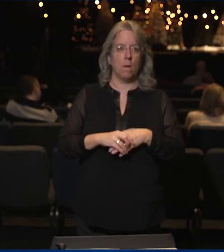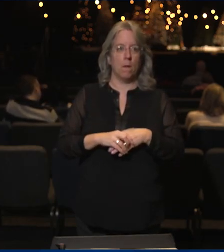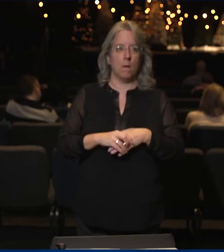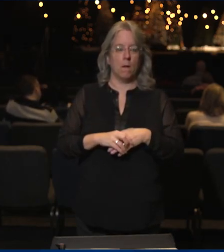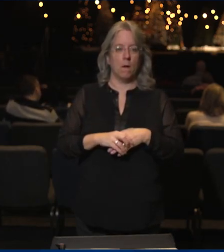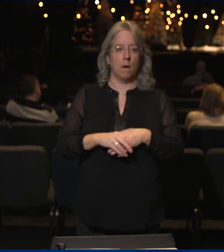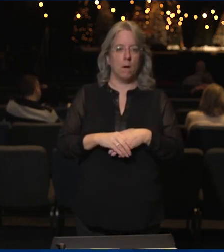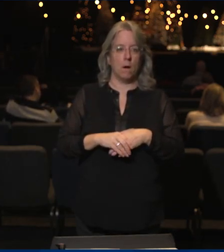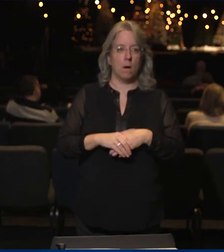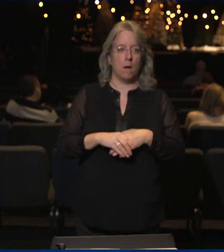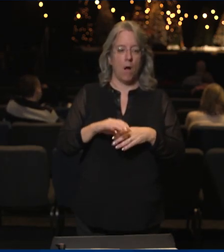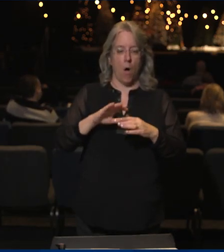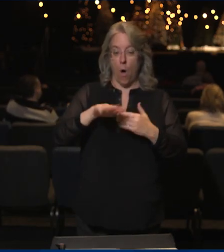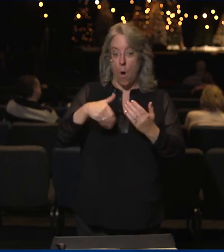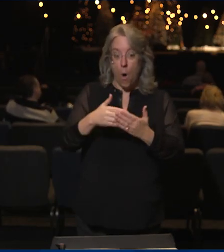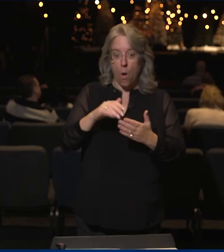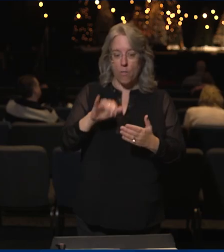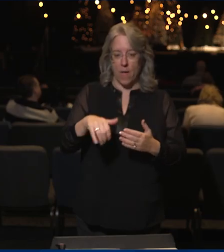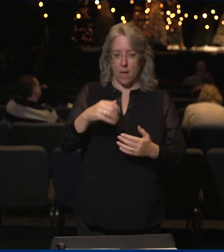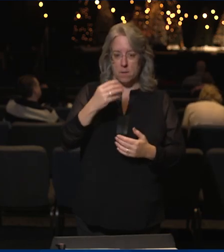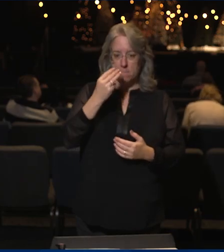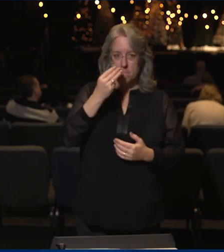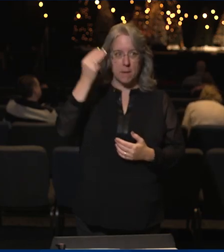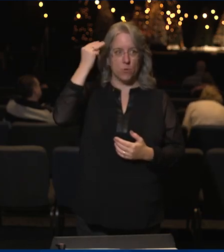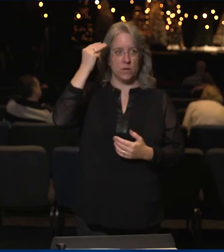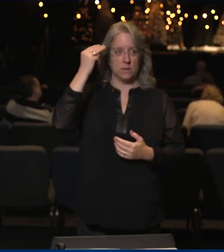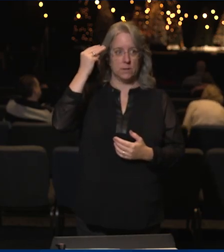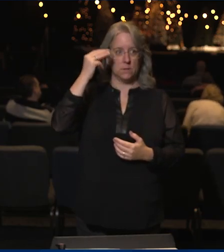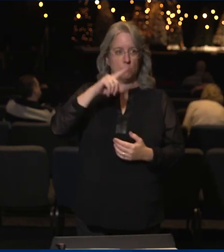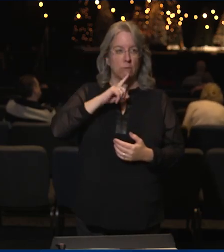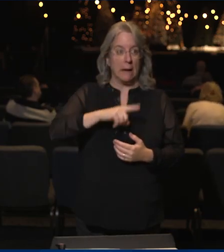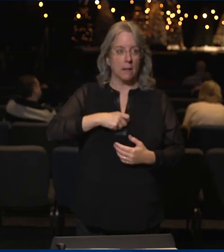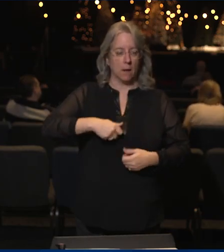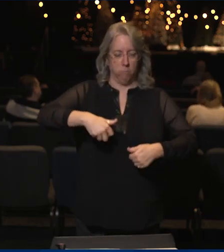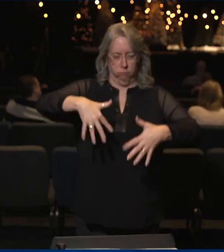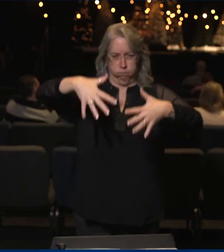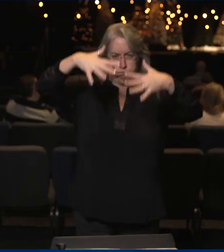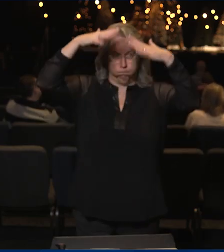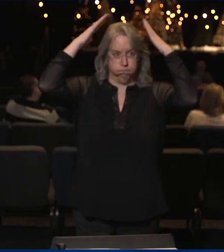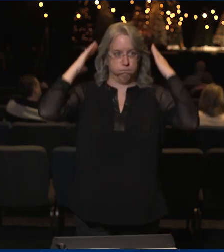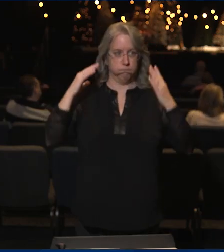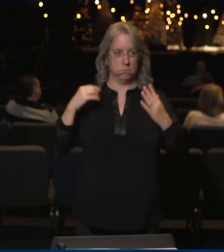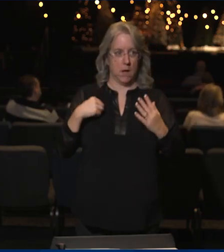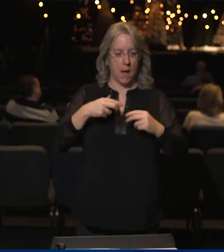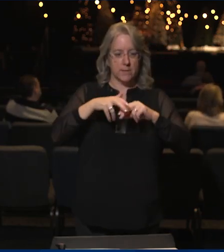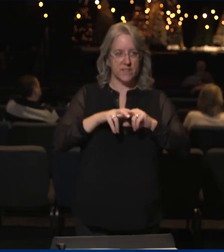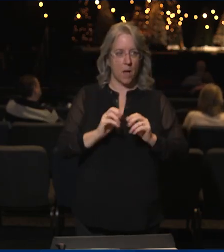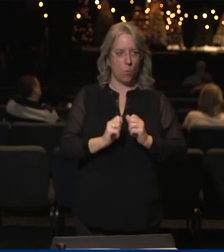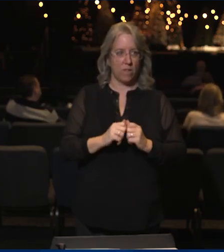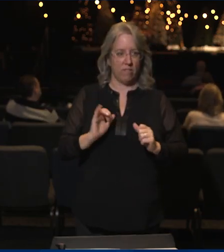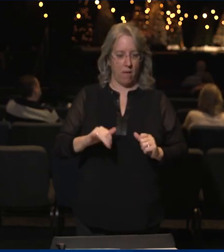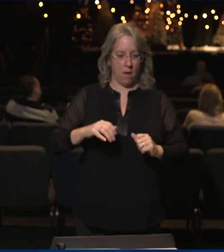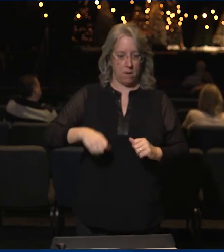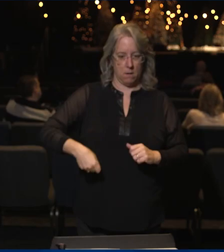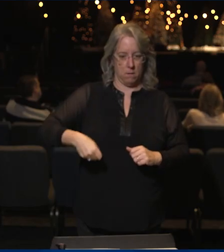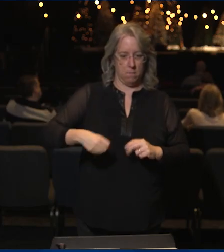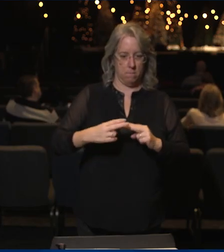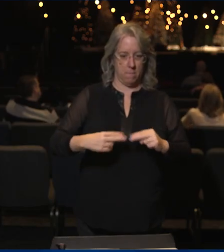these memories just flooded over me this morning as I just sat with that one memory.